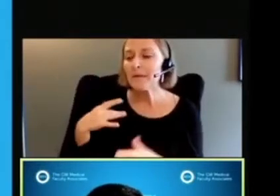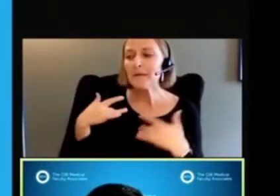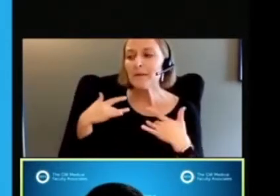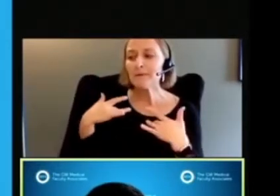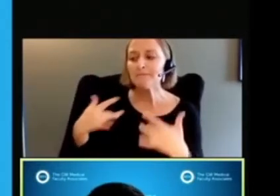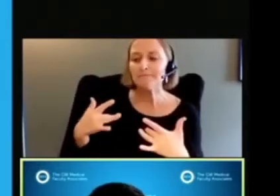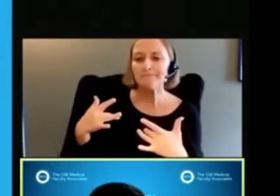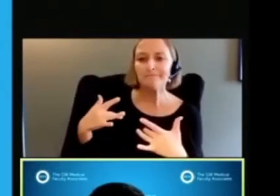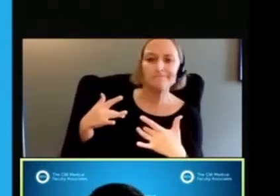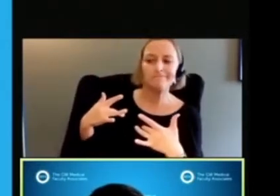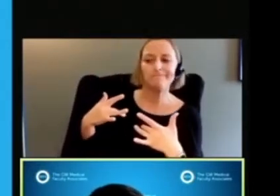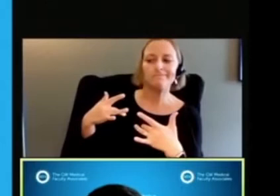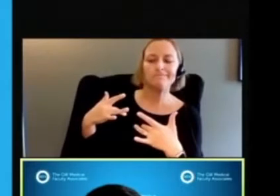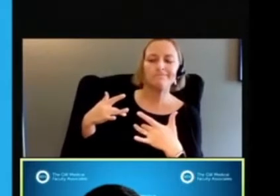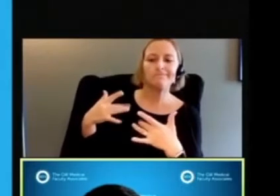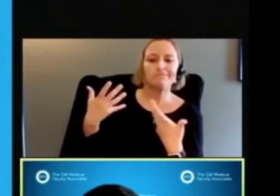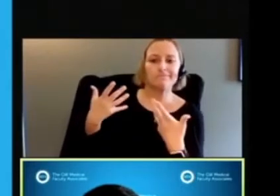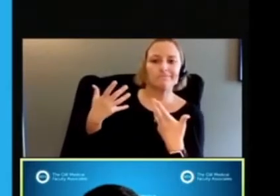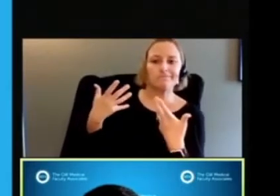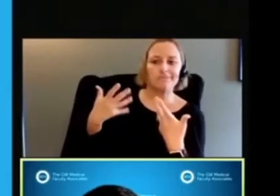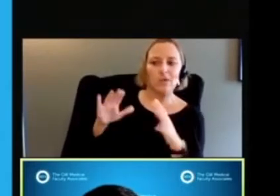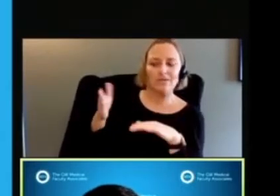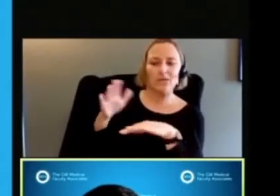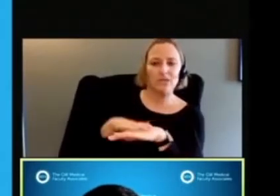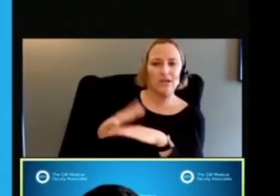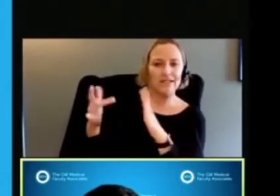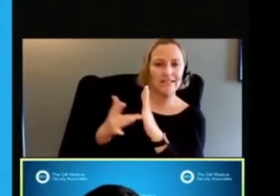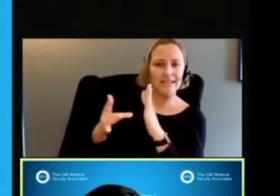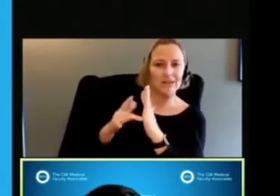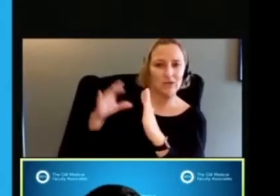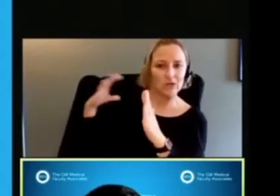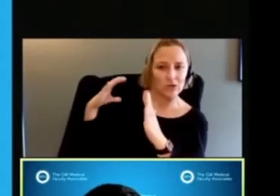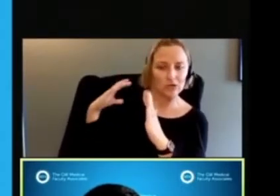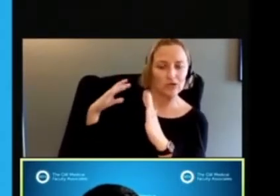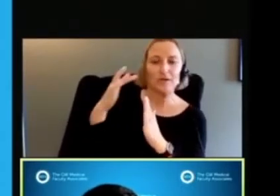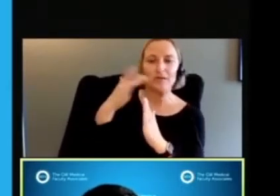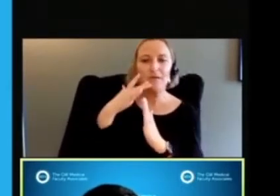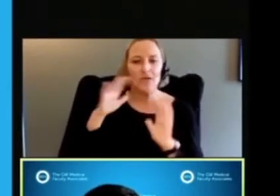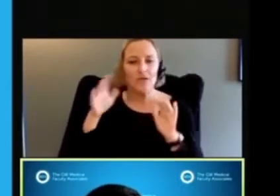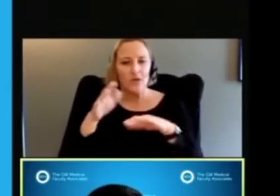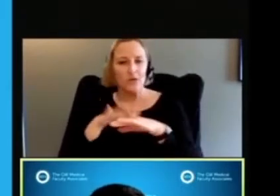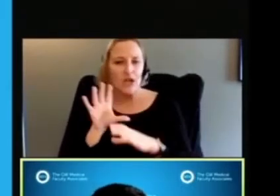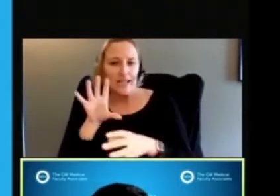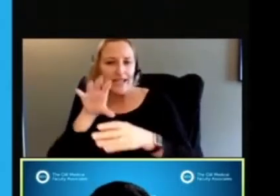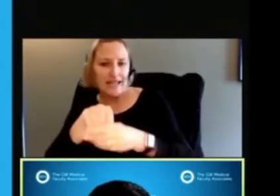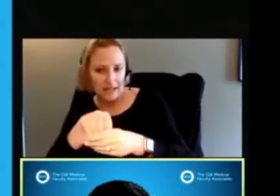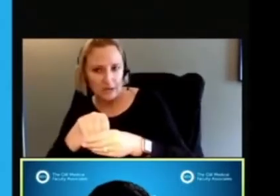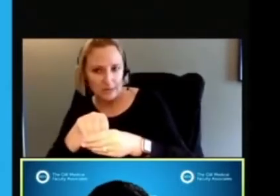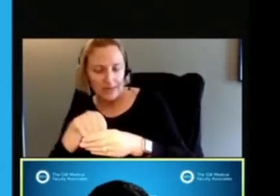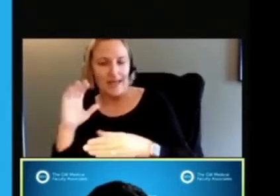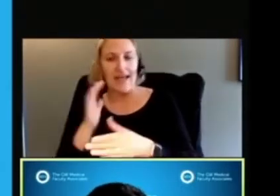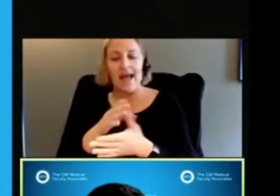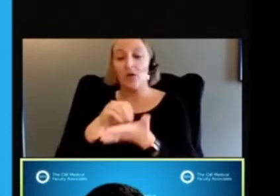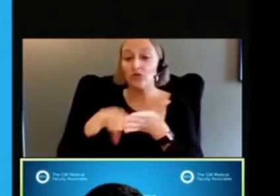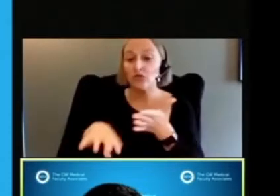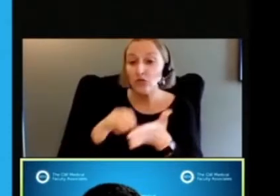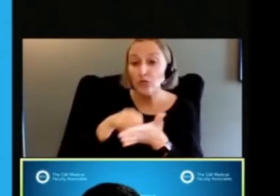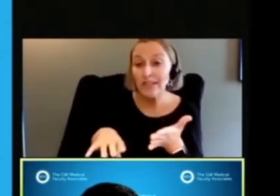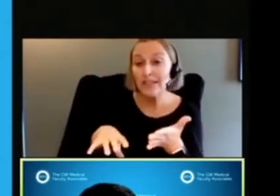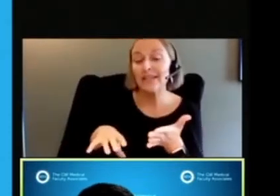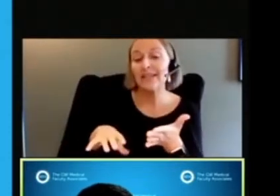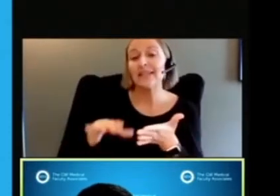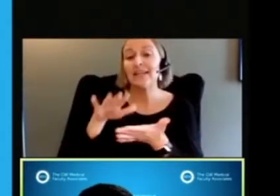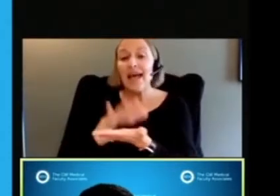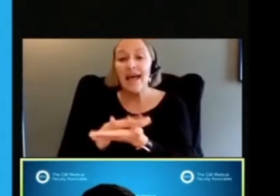from the technical coaching and really focus on engagement. And our students and our academic medical center volunteers tended to